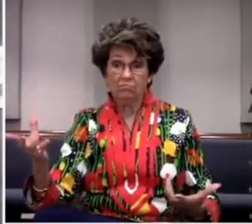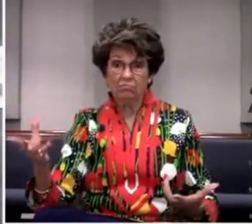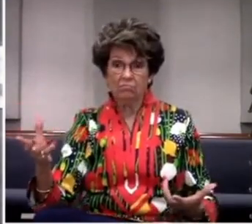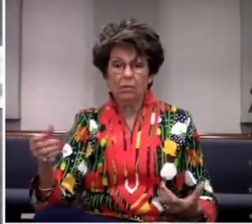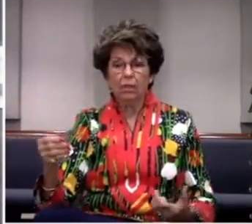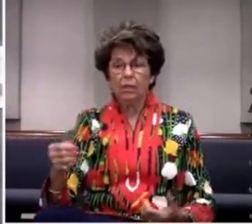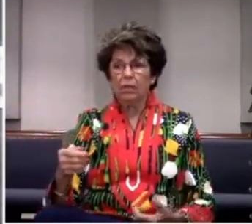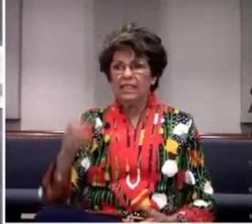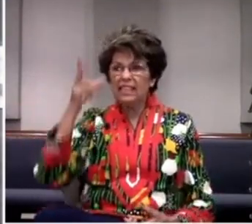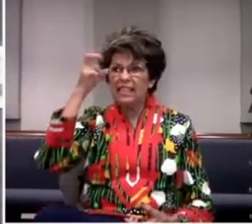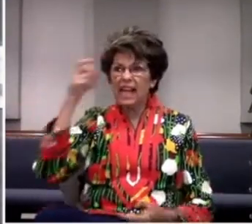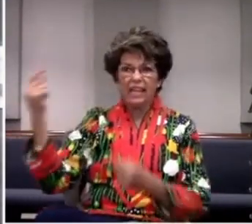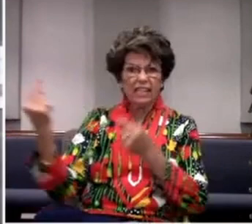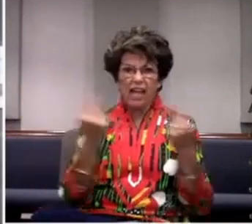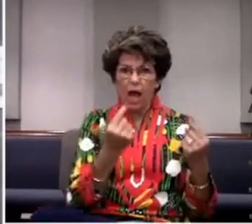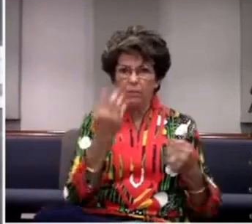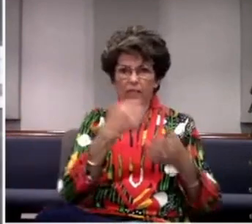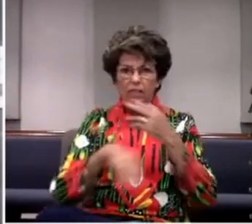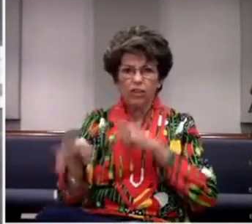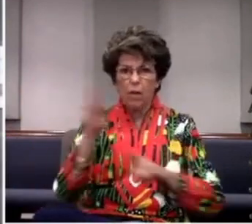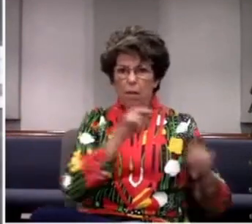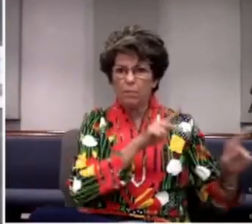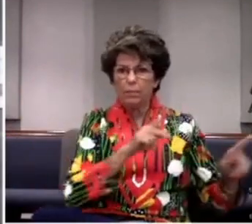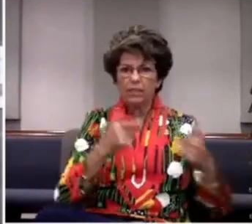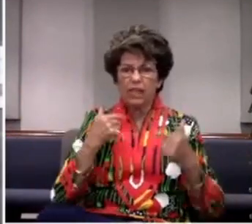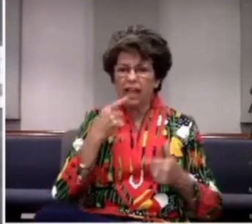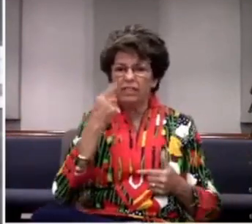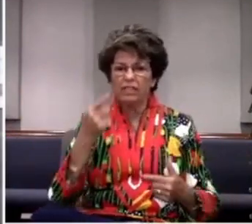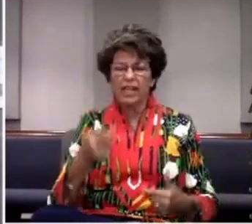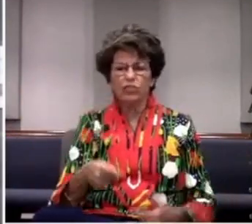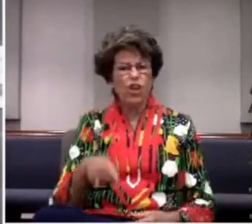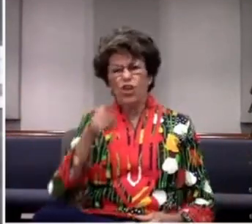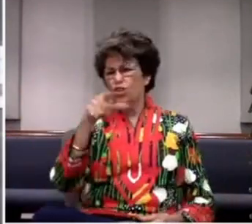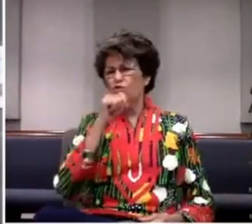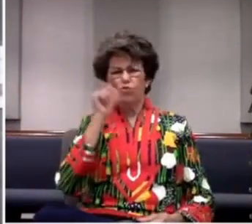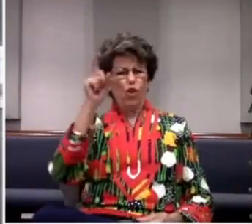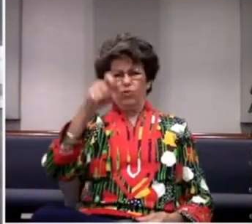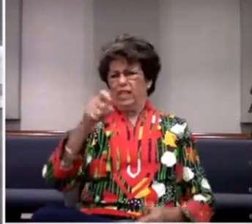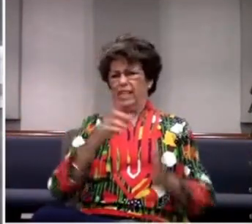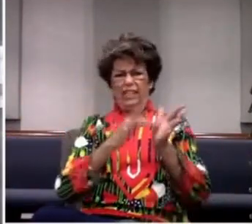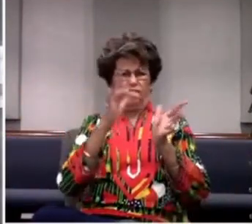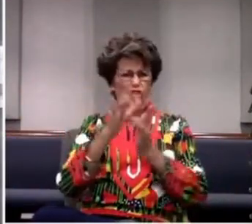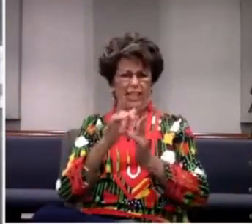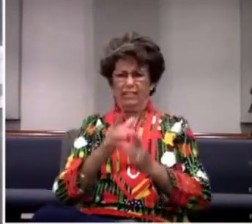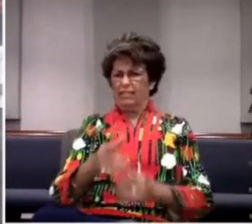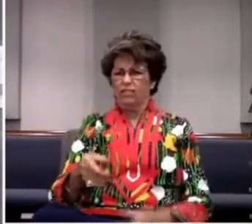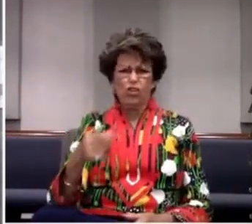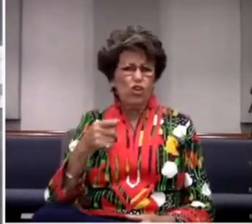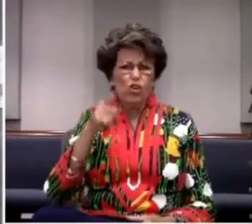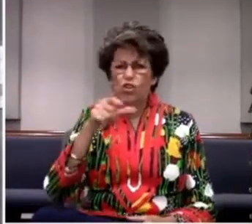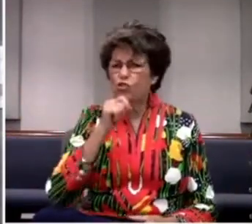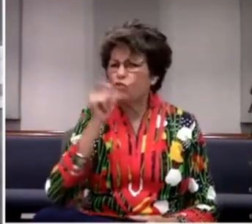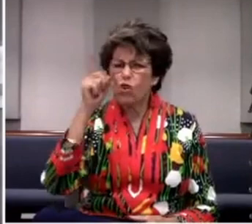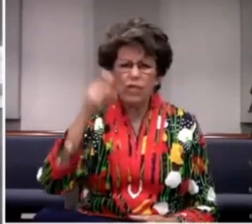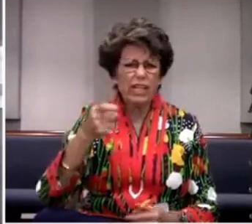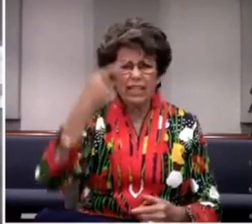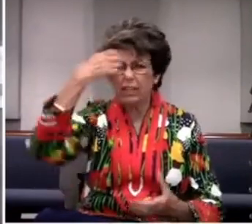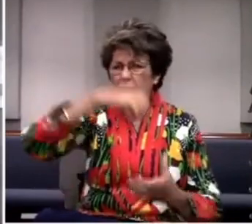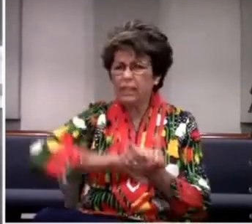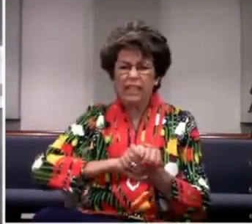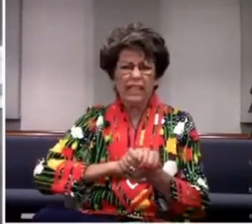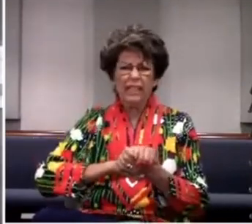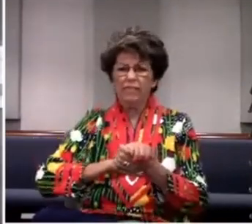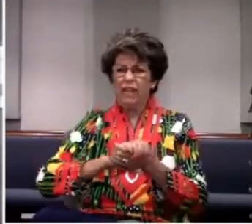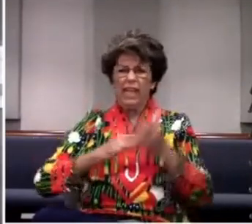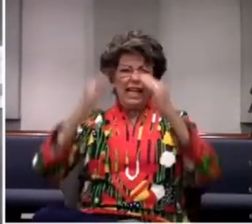and says to them, you don't need Jesus. Satan says, I'll be your God. You don't need to believe that he said there's a heaven and a hell. There's no such place as